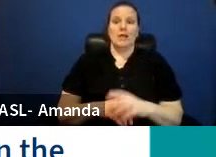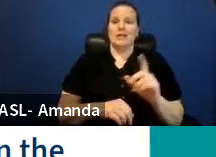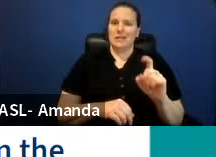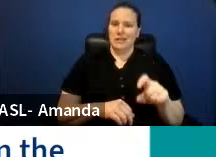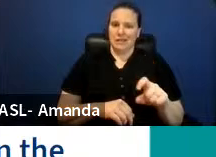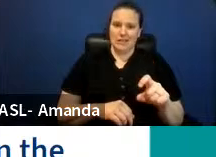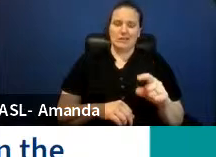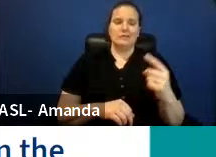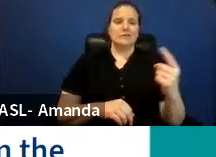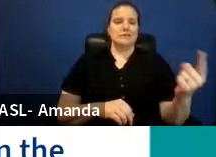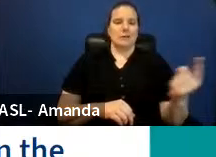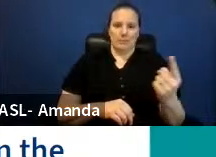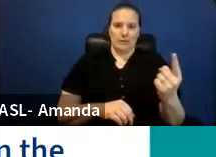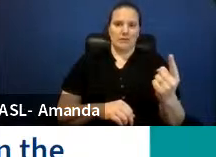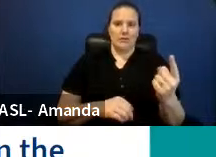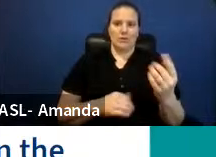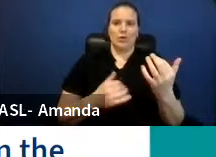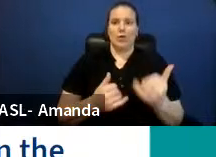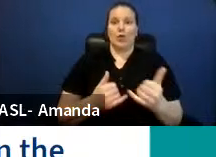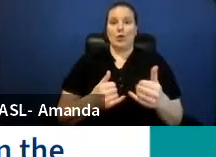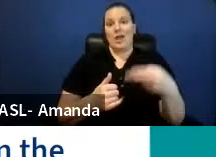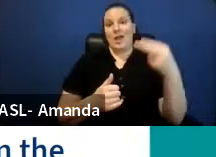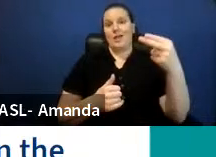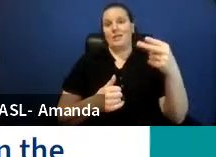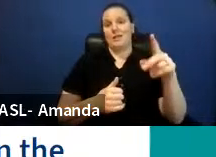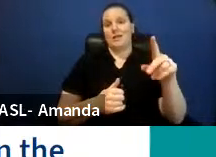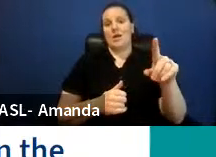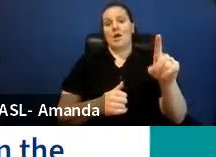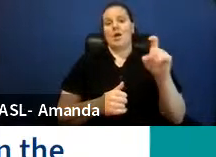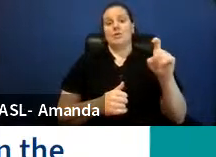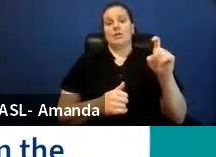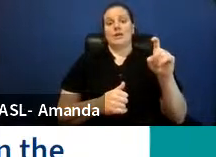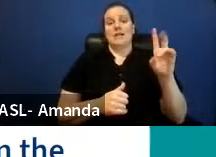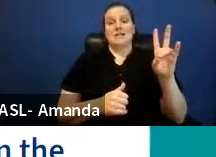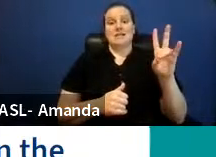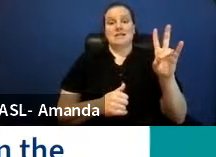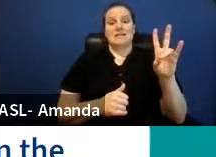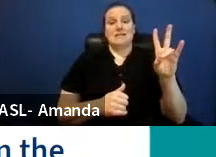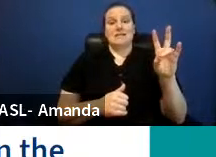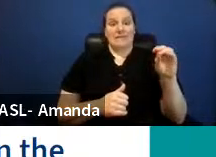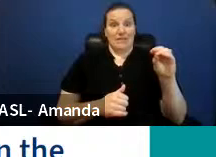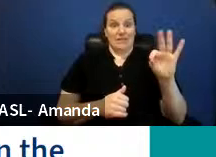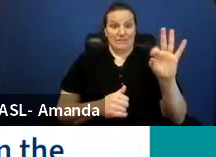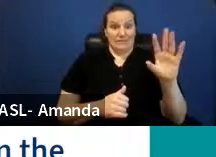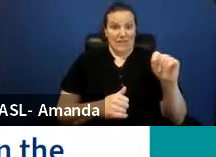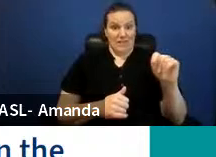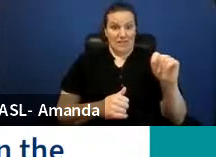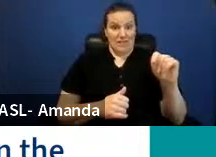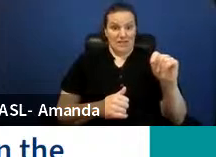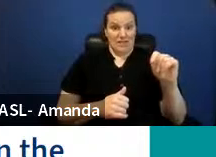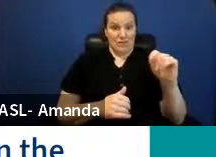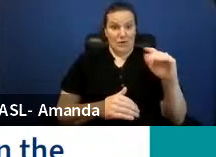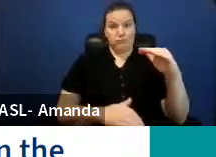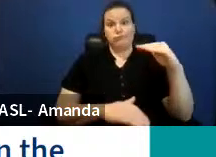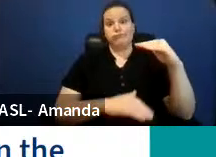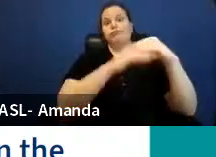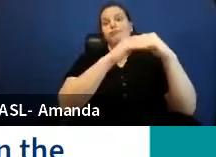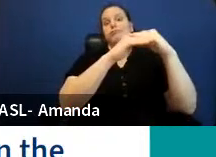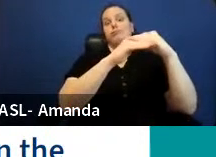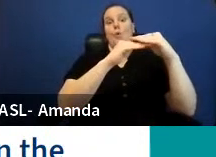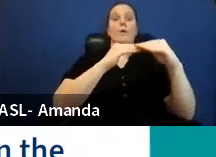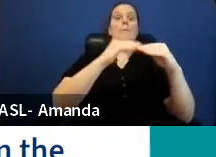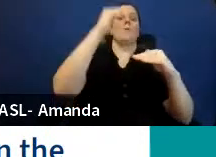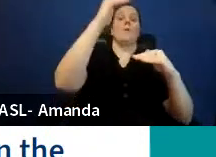something that gets to the current height of 178 feet or unlimited. And that was our guidance back to the